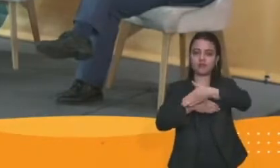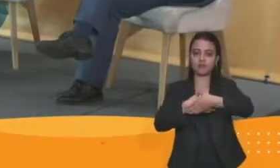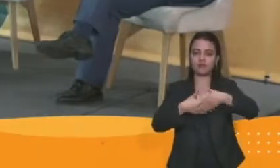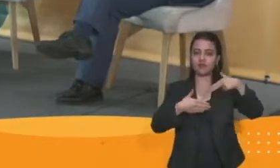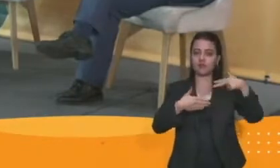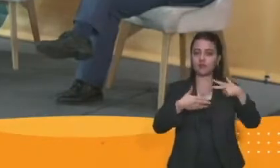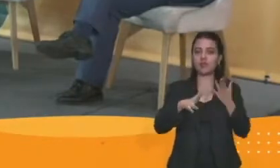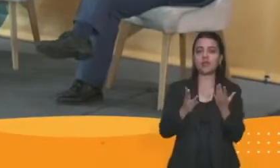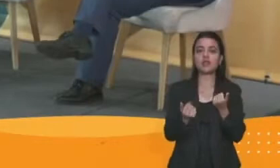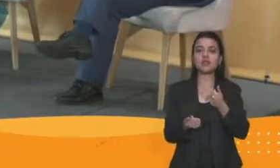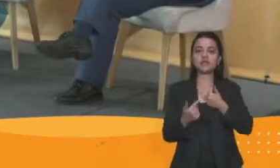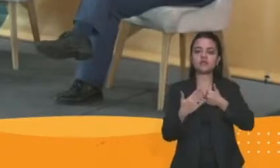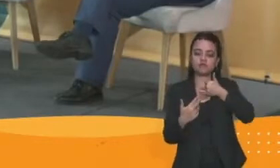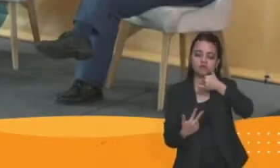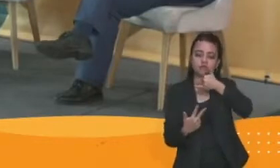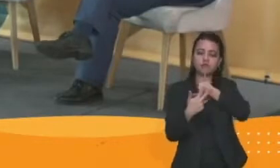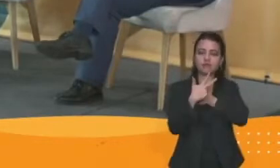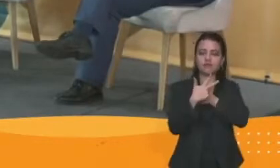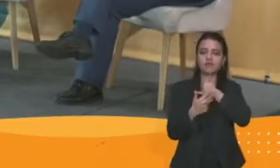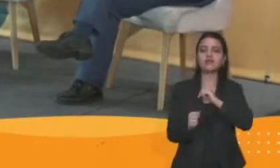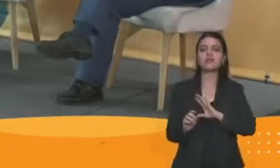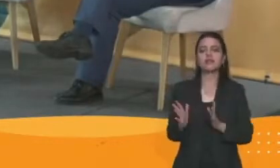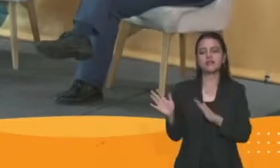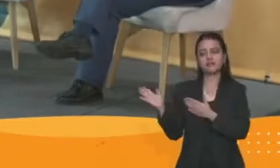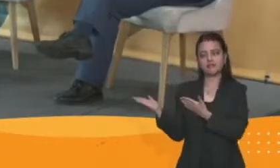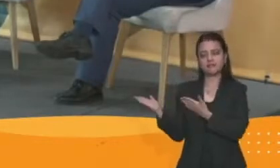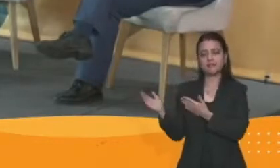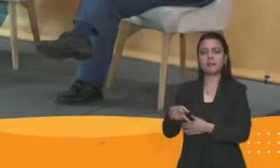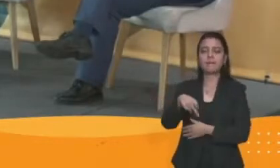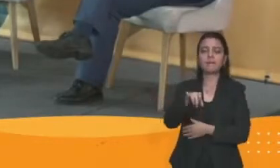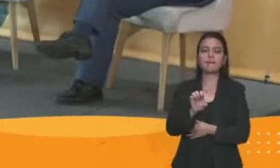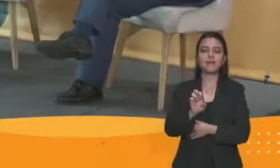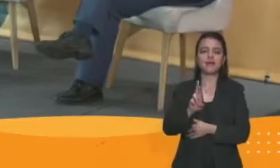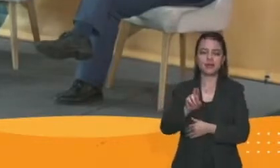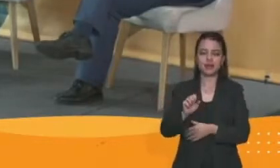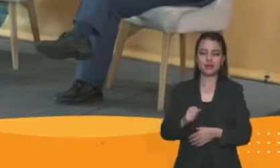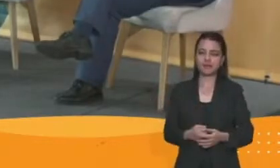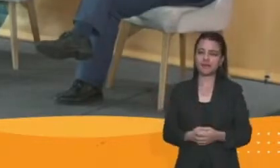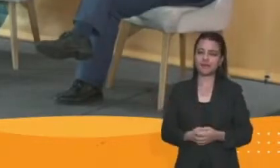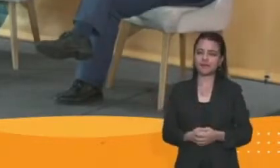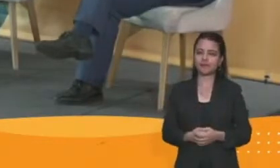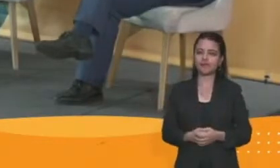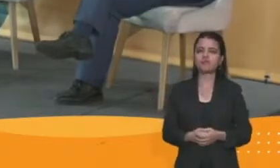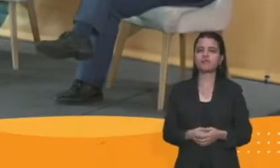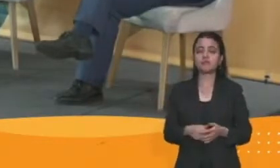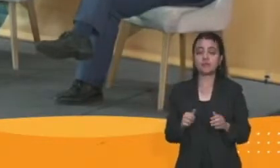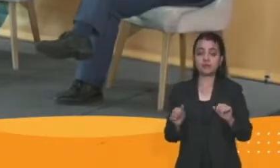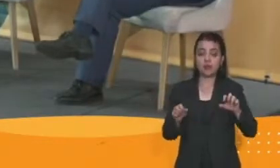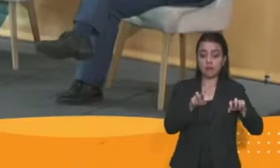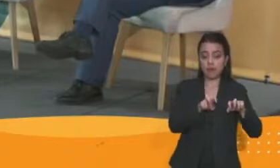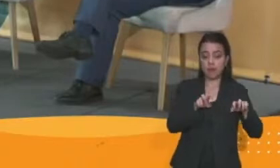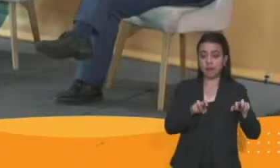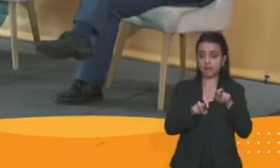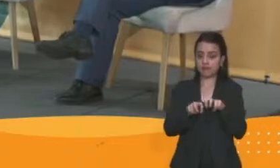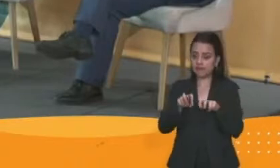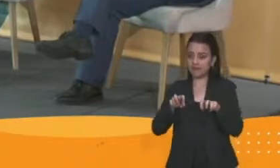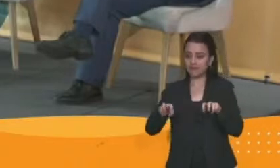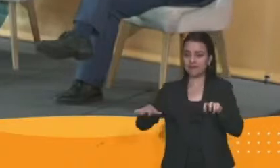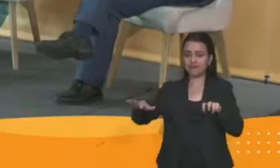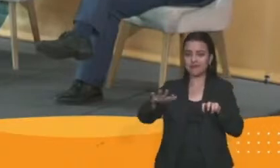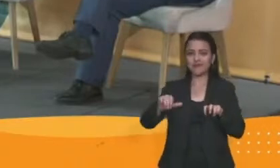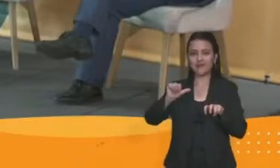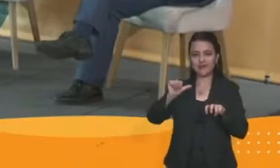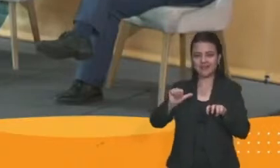South Cone, Pierre Lepac. After the starting words from our guest, Ms. Sandra